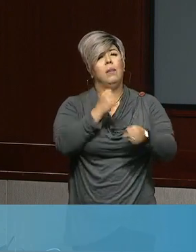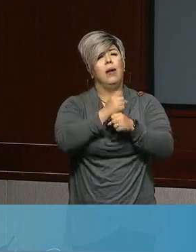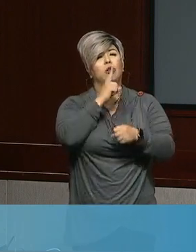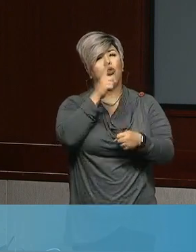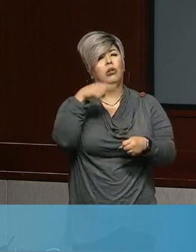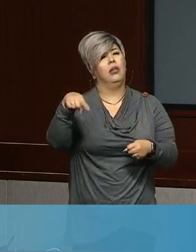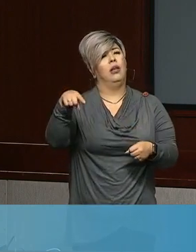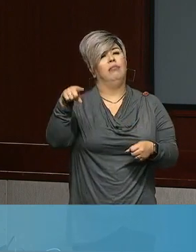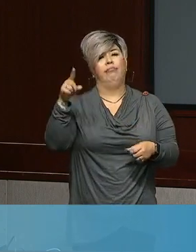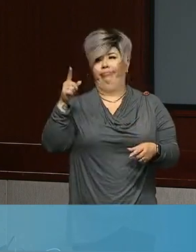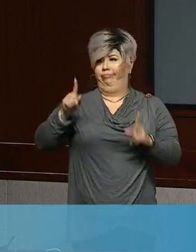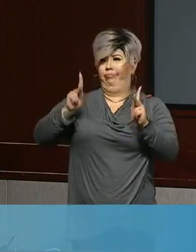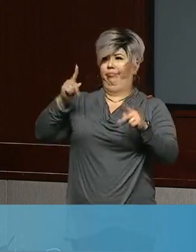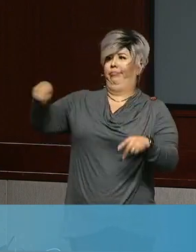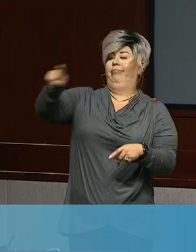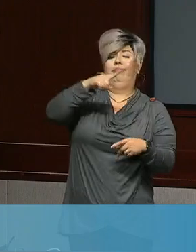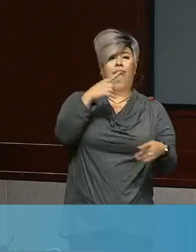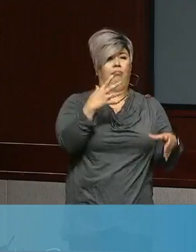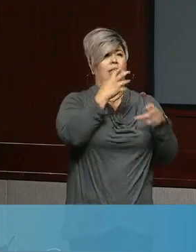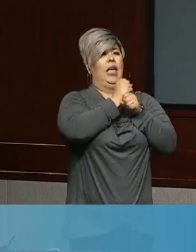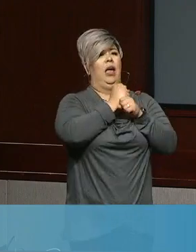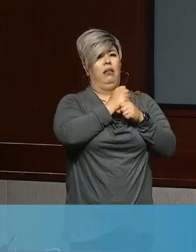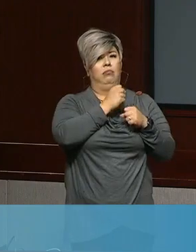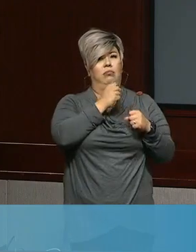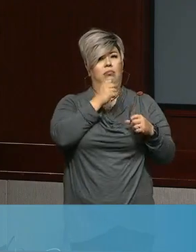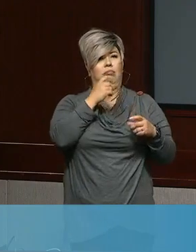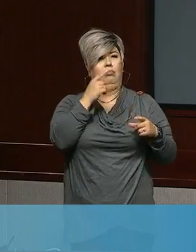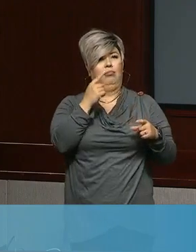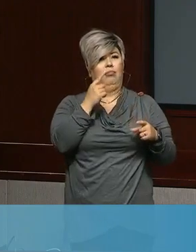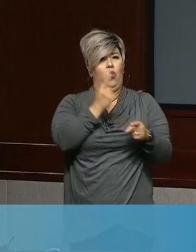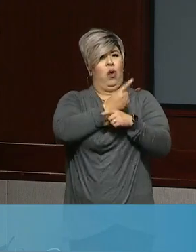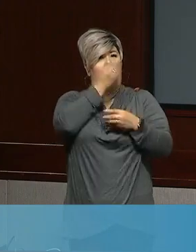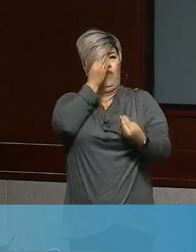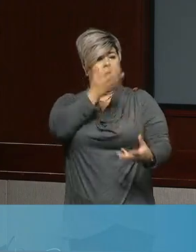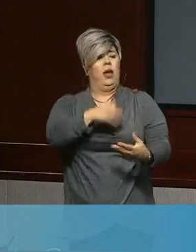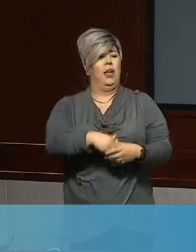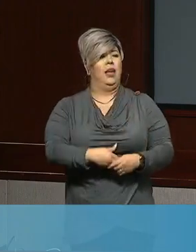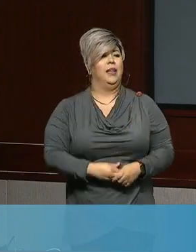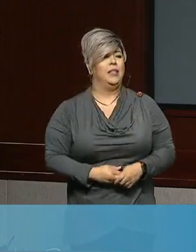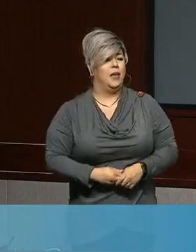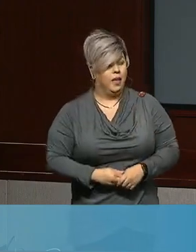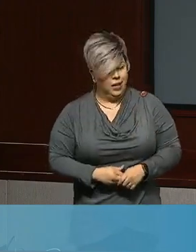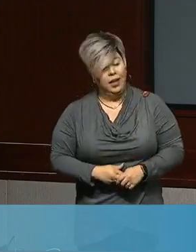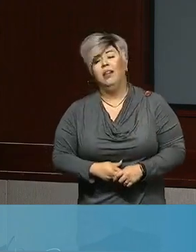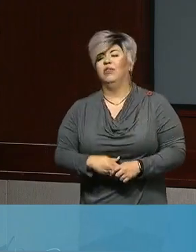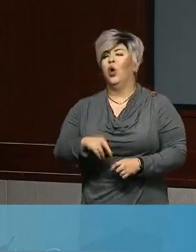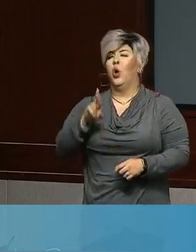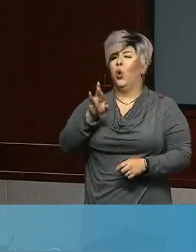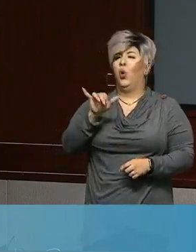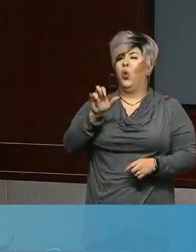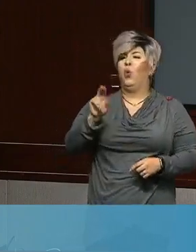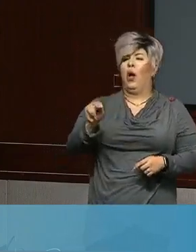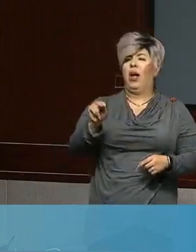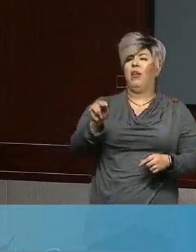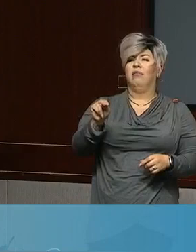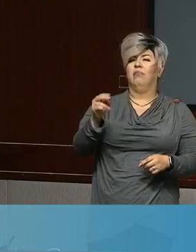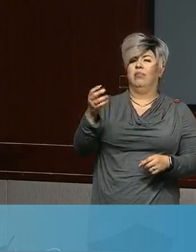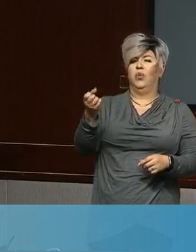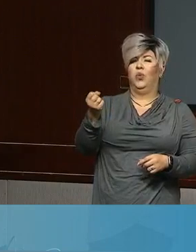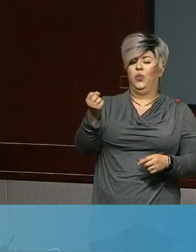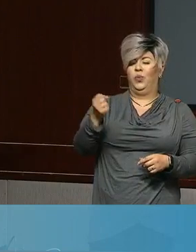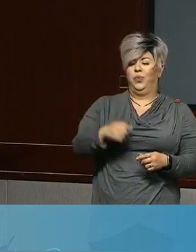get the information that people in this community are hoping to get. So we'll have Ryan respond, and then we're going to open it up to the follow-ups.